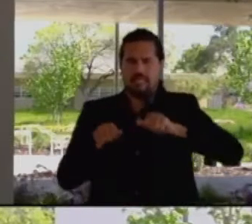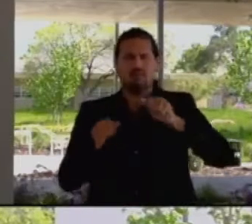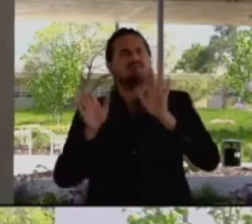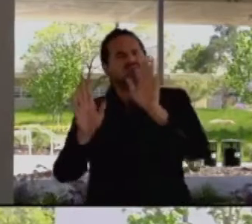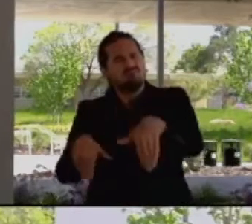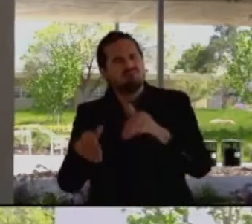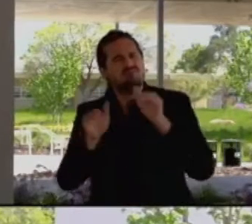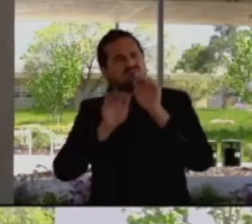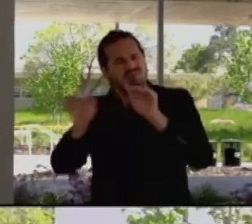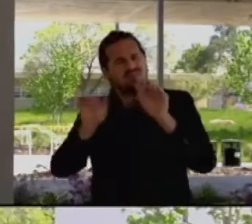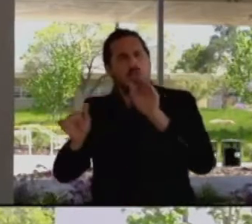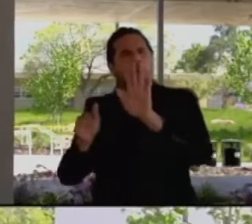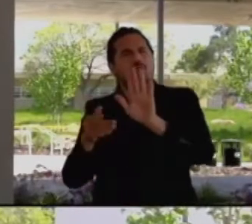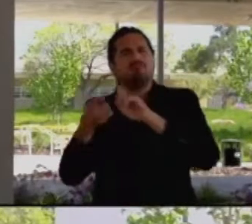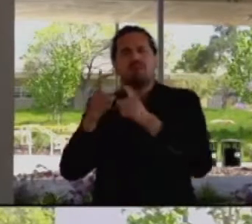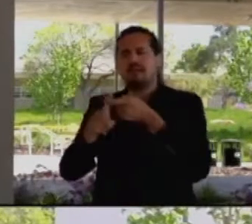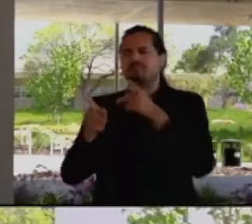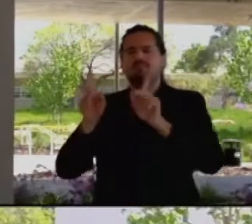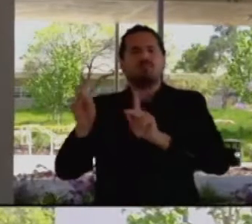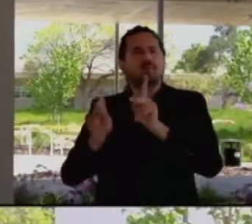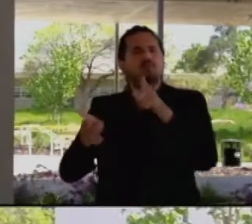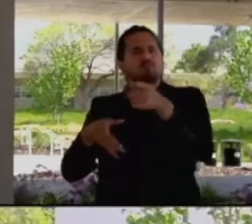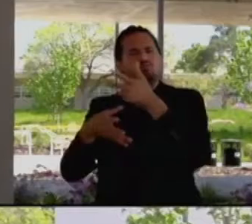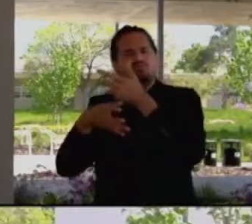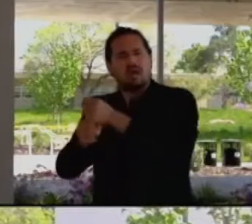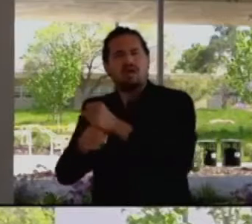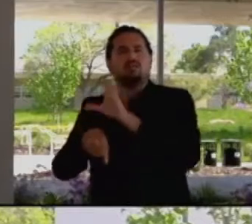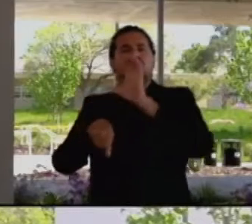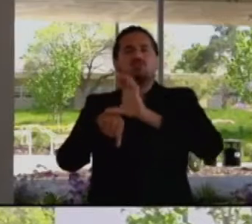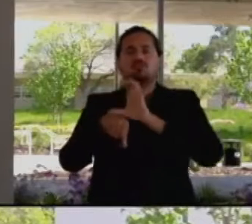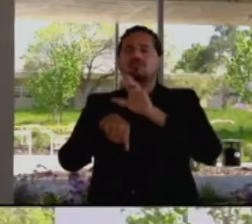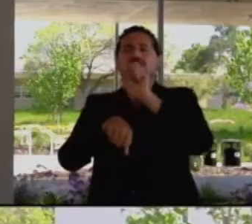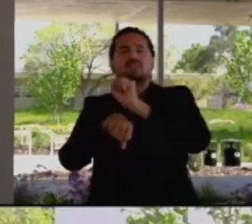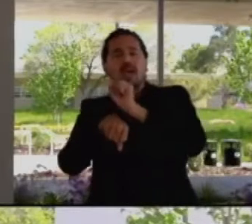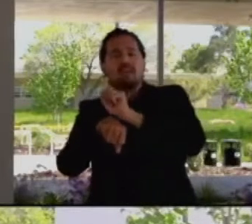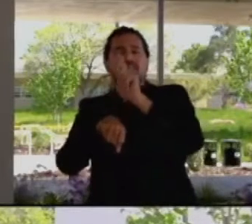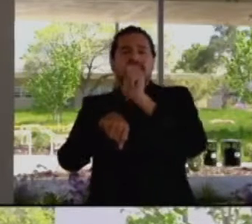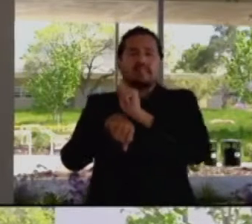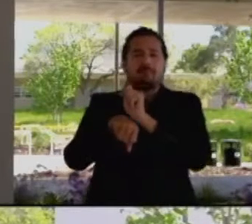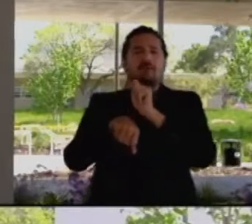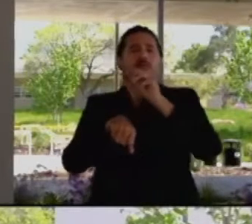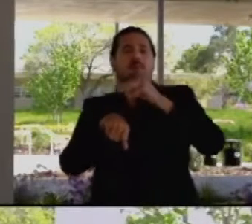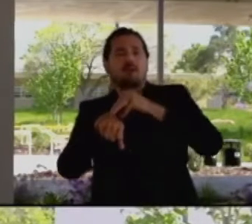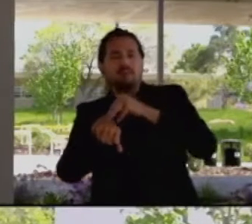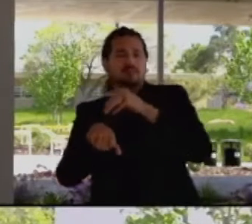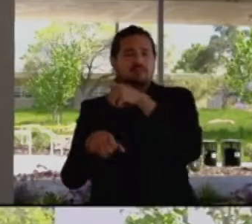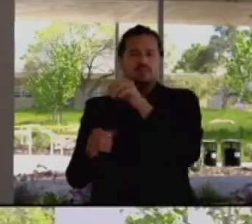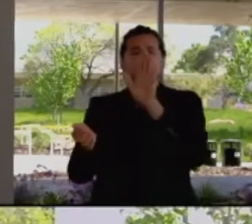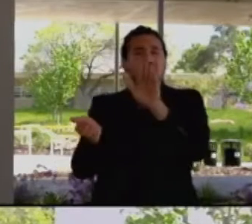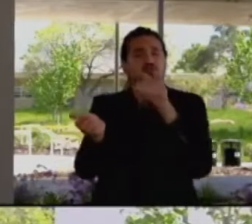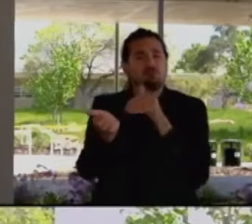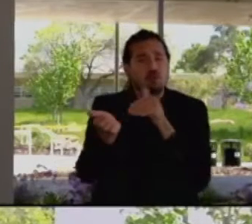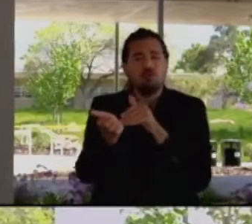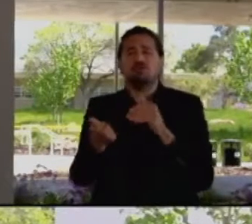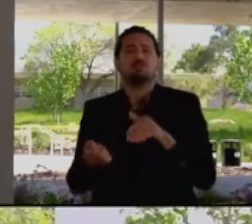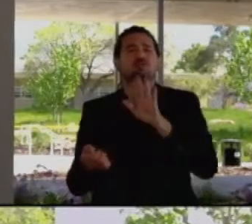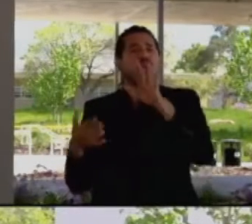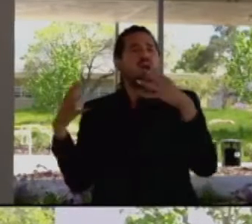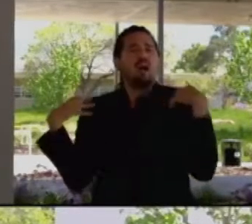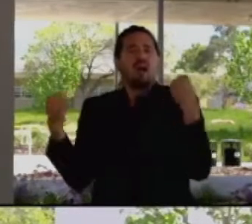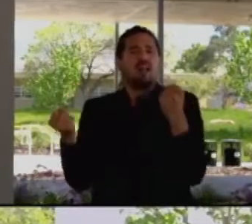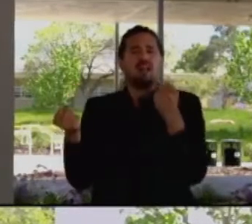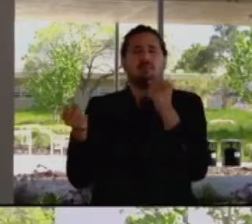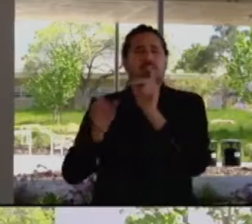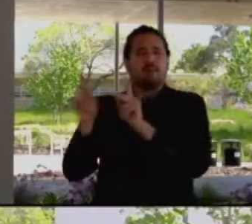their experience. I assure you it will be okay. Don't wait any longer to do this. Every vaccinated person gets us